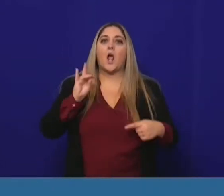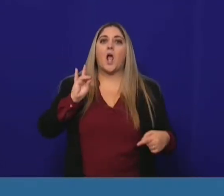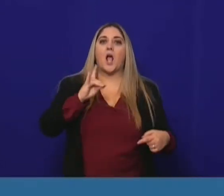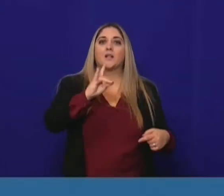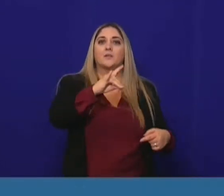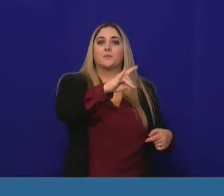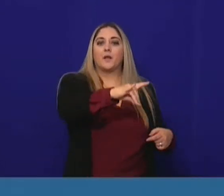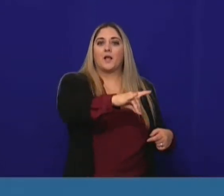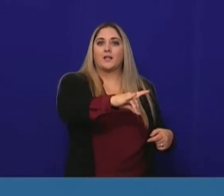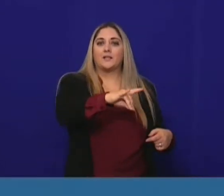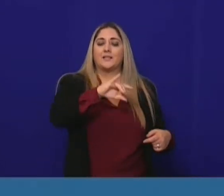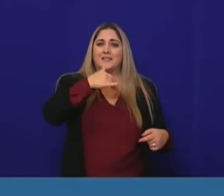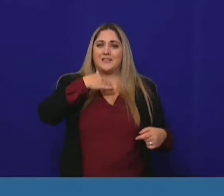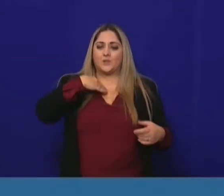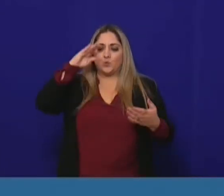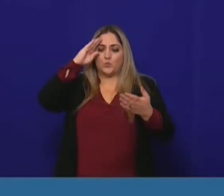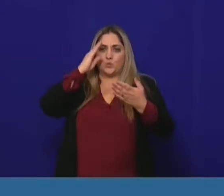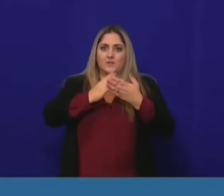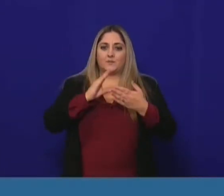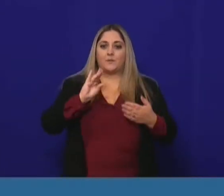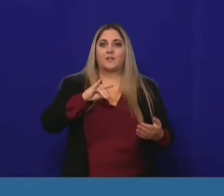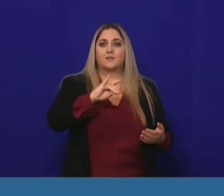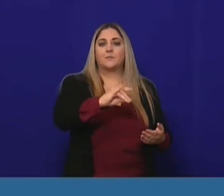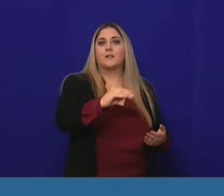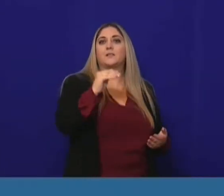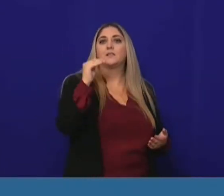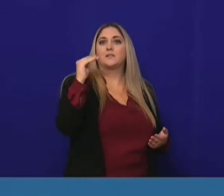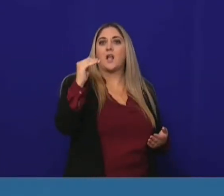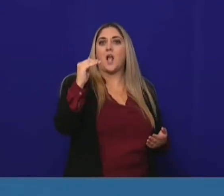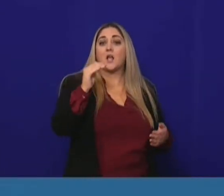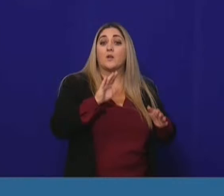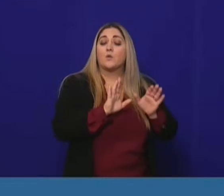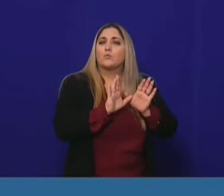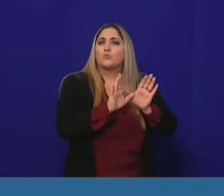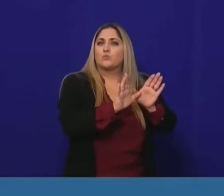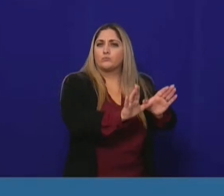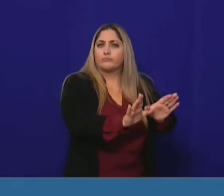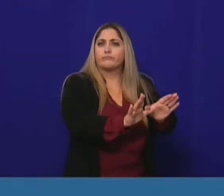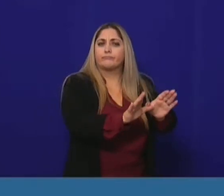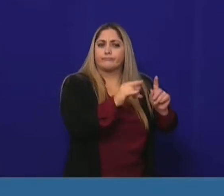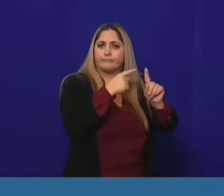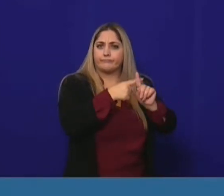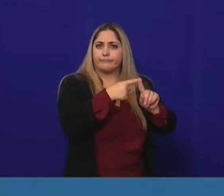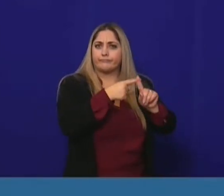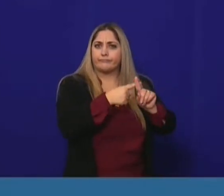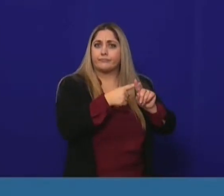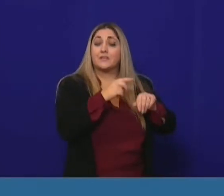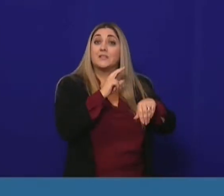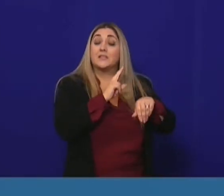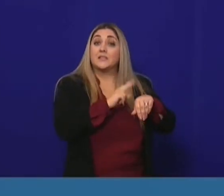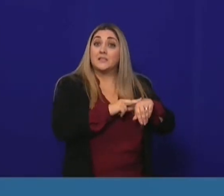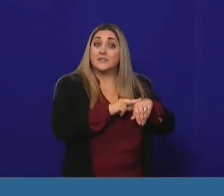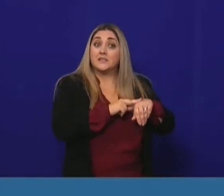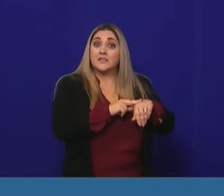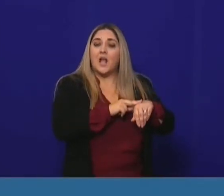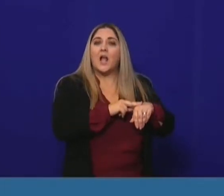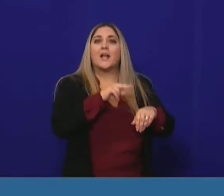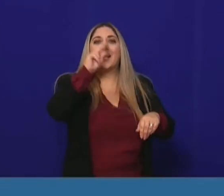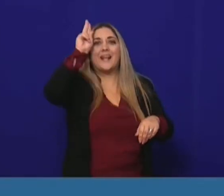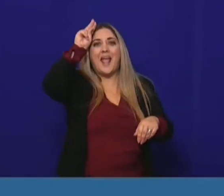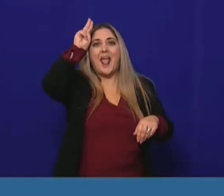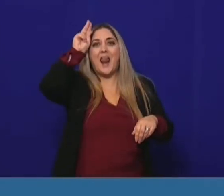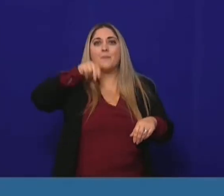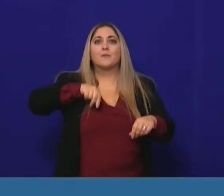persuni li jrabbu annimali fid-djar u jkunu fi kwarantina jew pożittivi għal COVID. Jistgħu, pereżempju, joħorġu